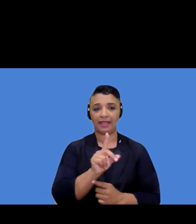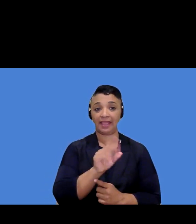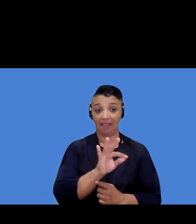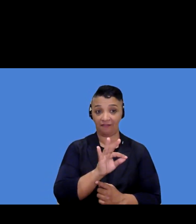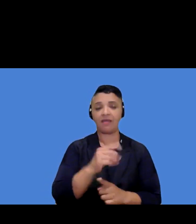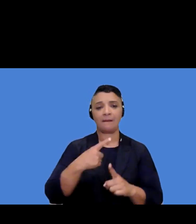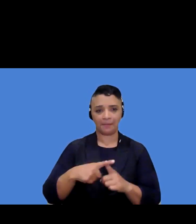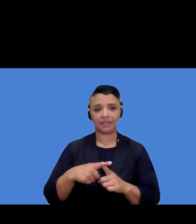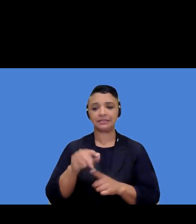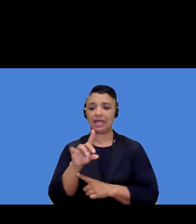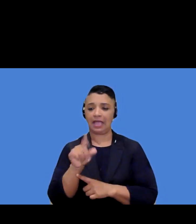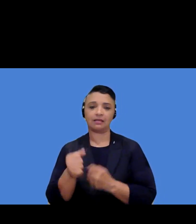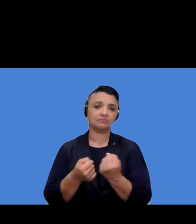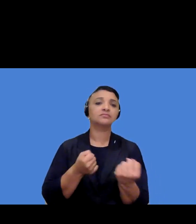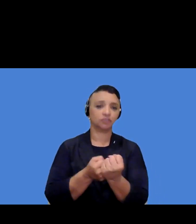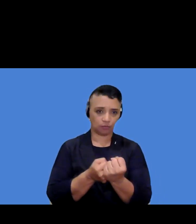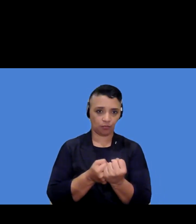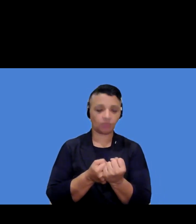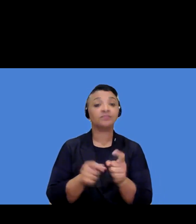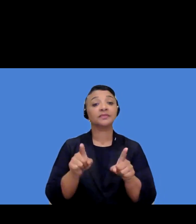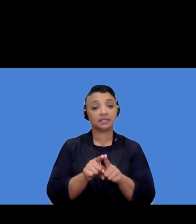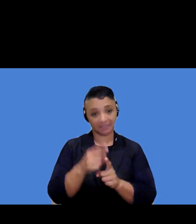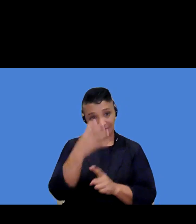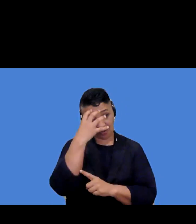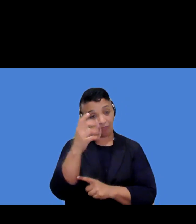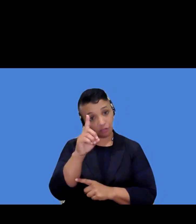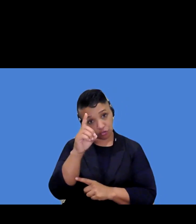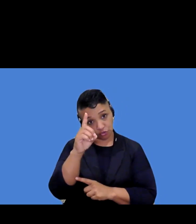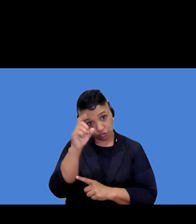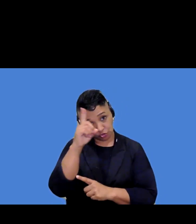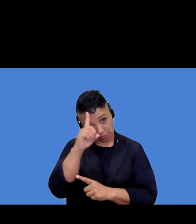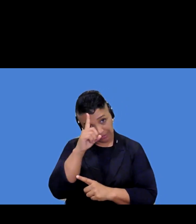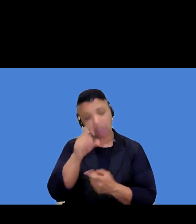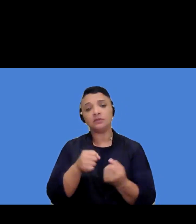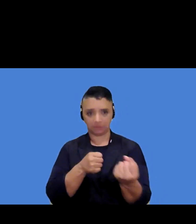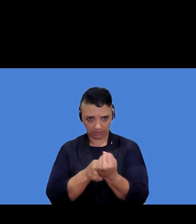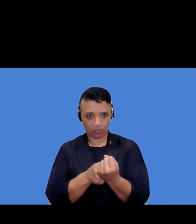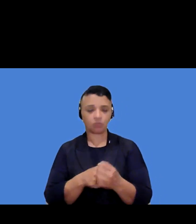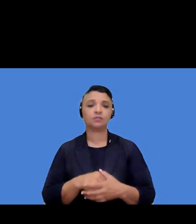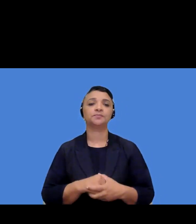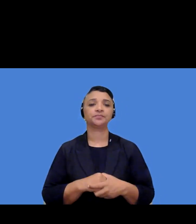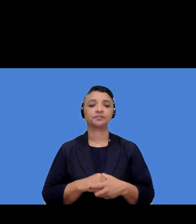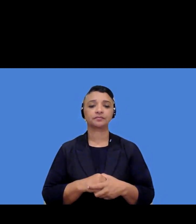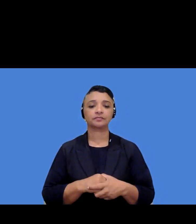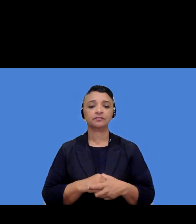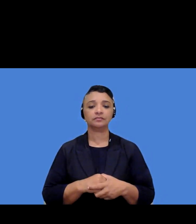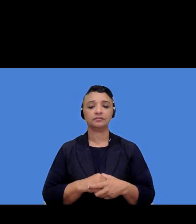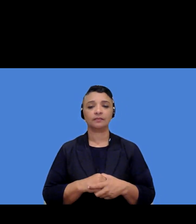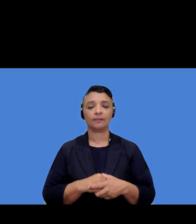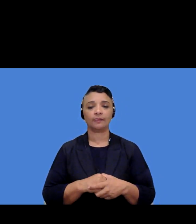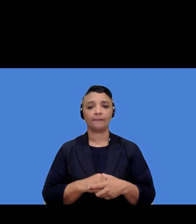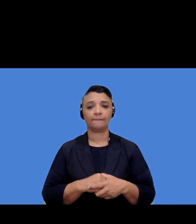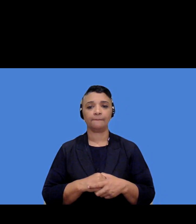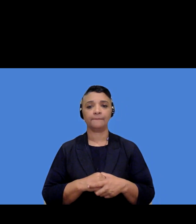Alliance and the government of Germany. The regional summit has as